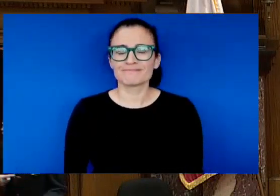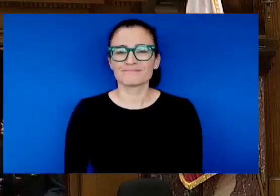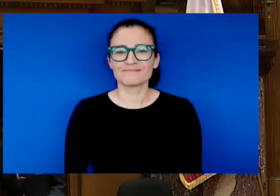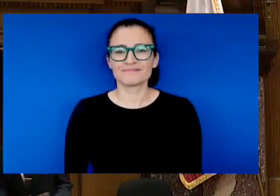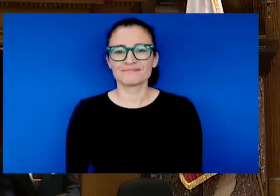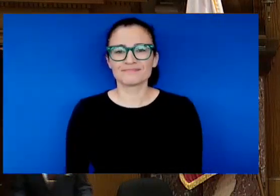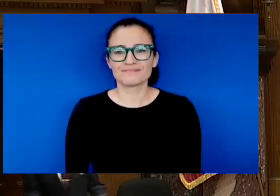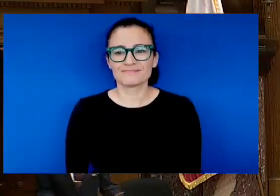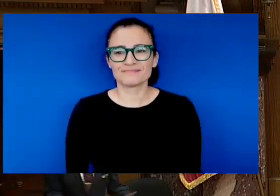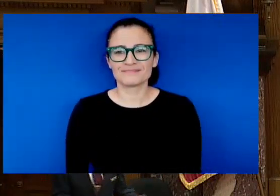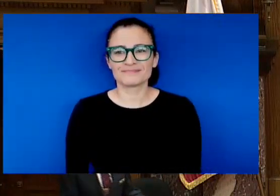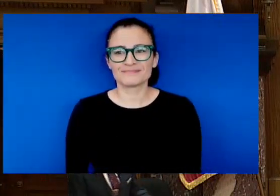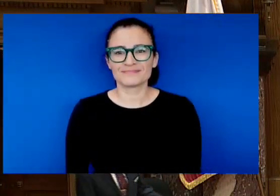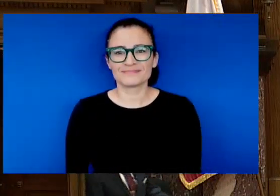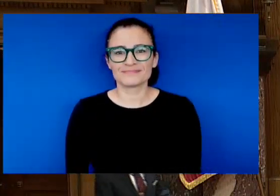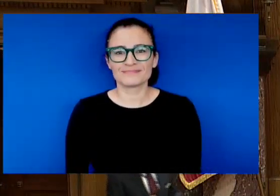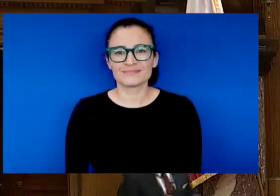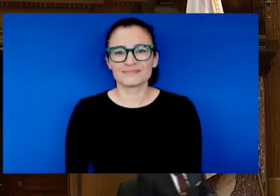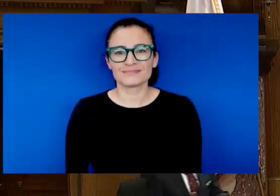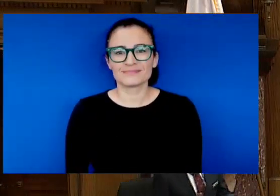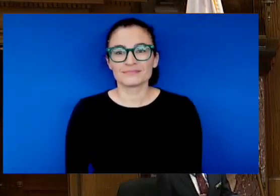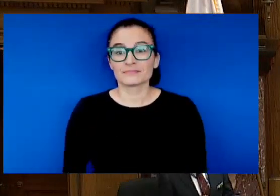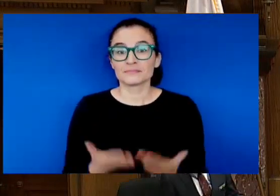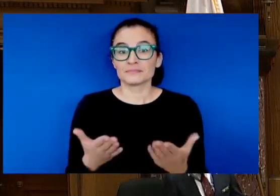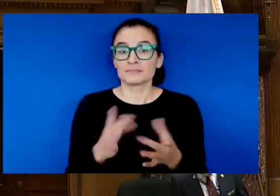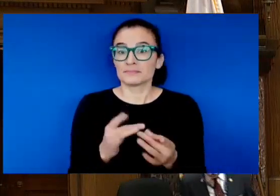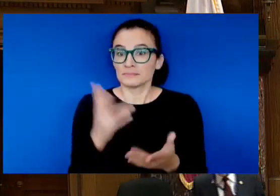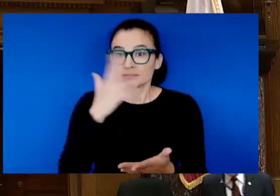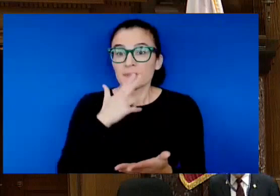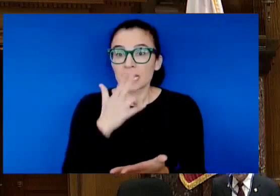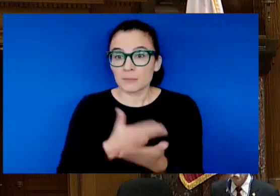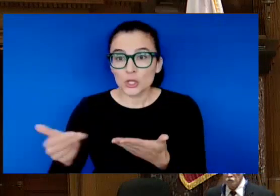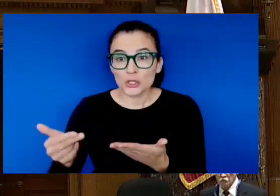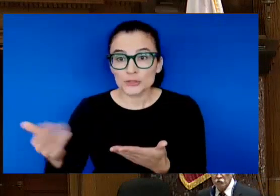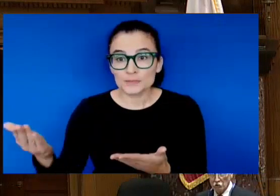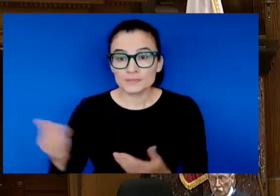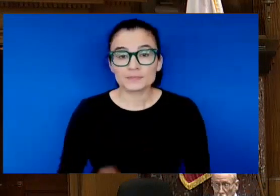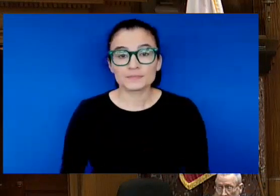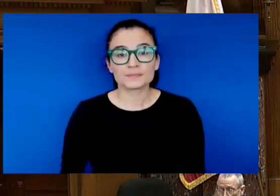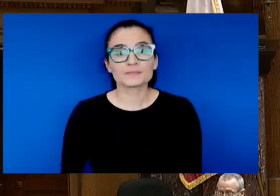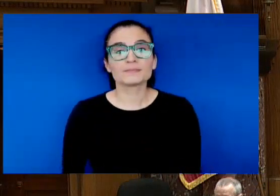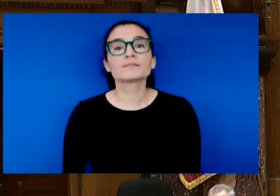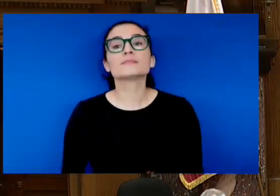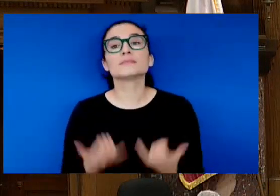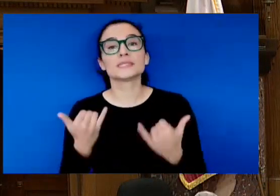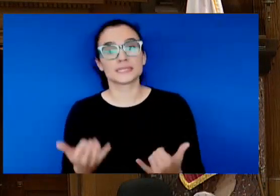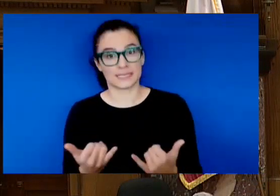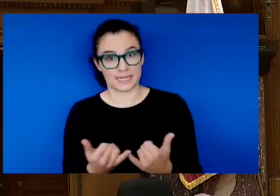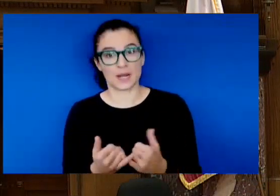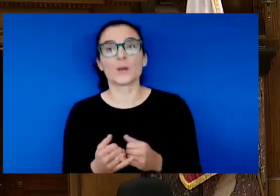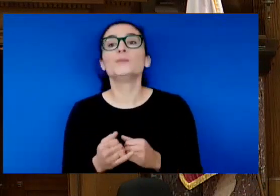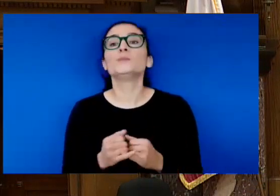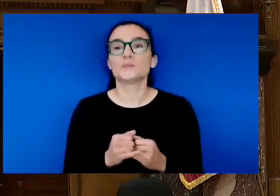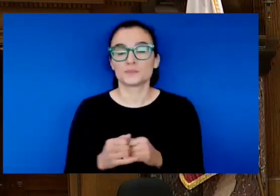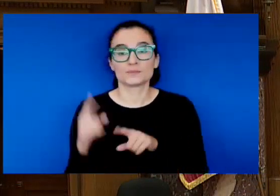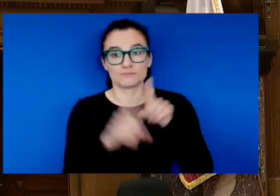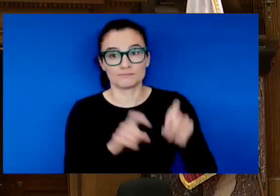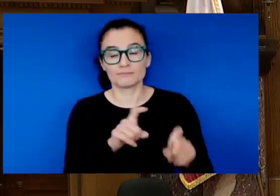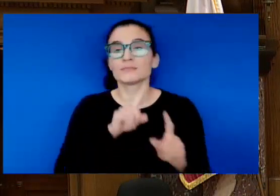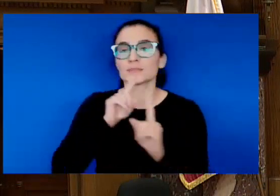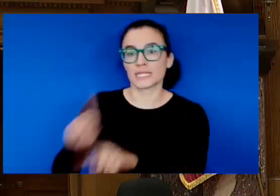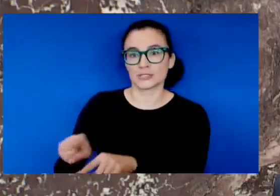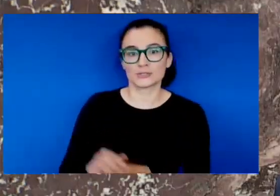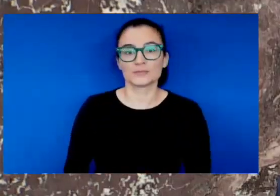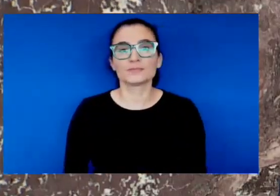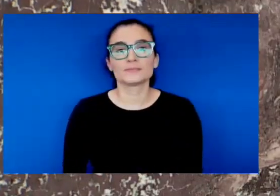Oral questions by members. Member for Kamloops North Thompson. Thank you, Mr. Speaker. The issue of